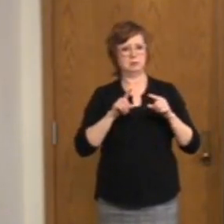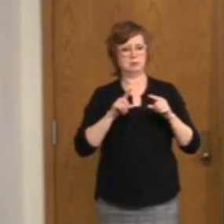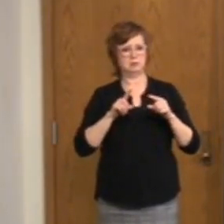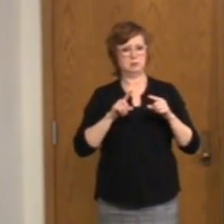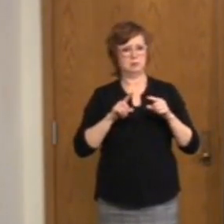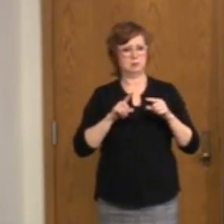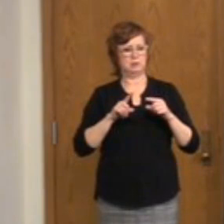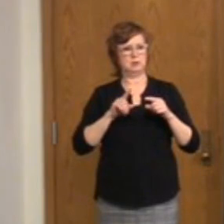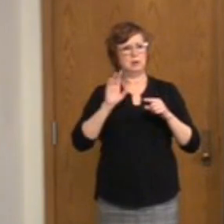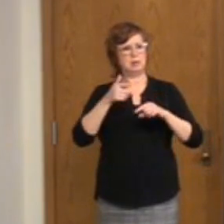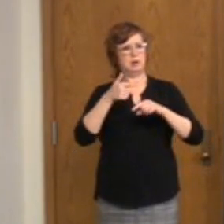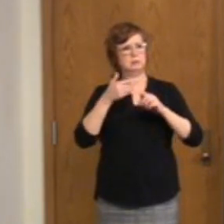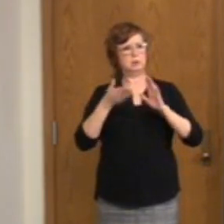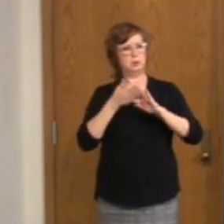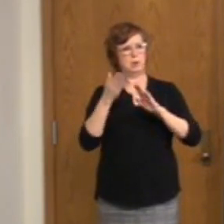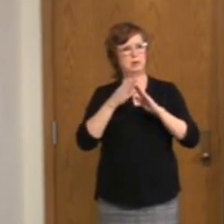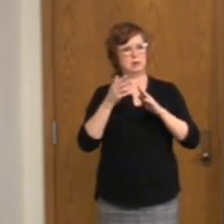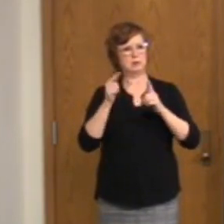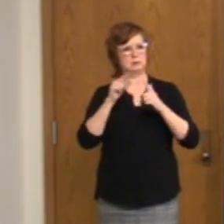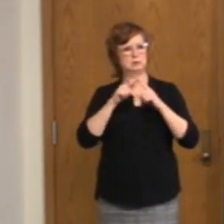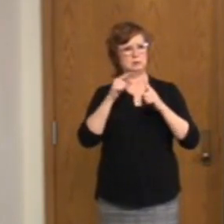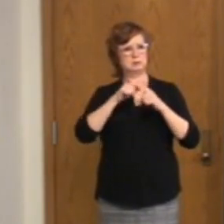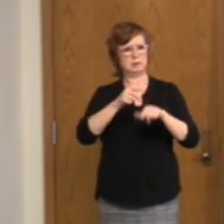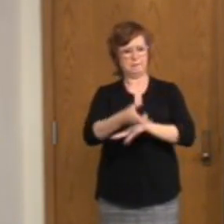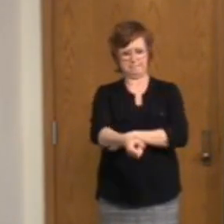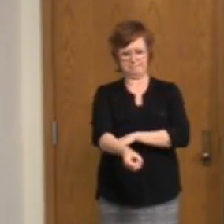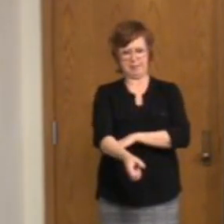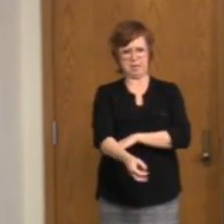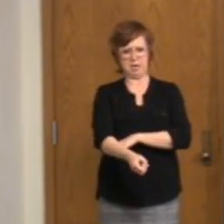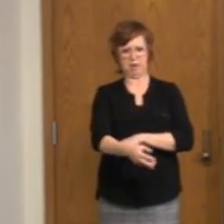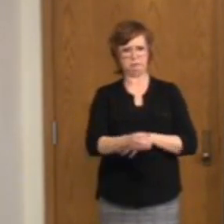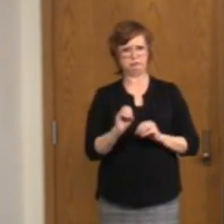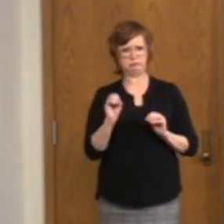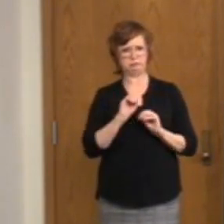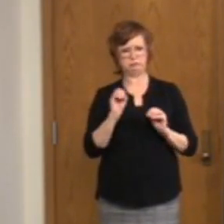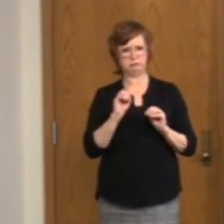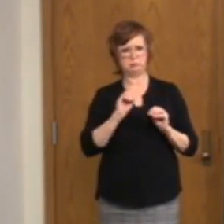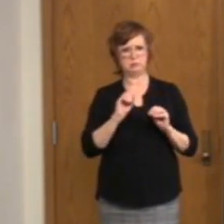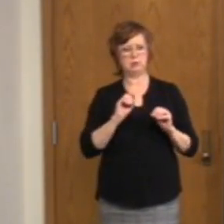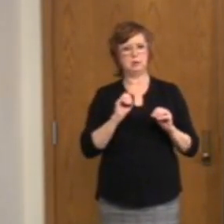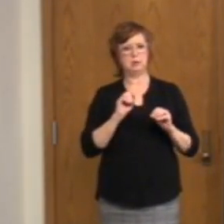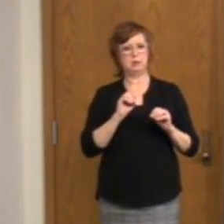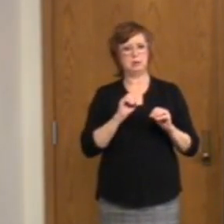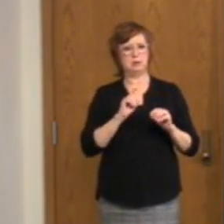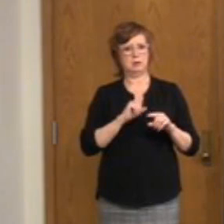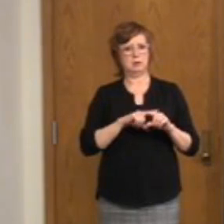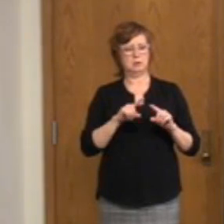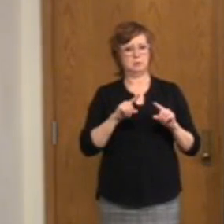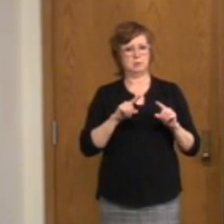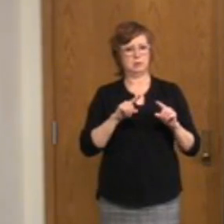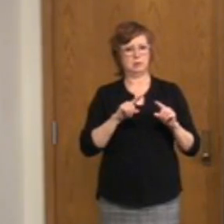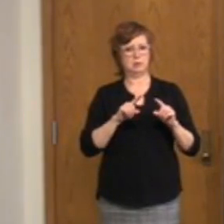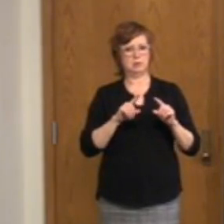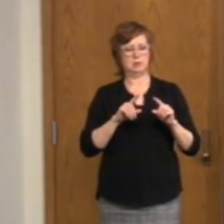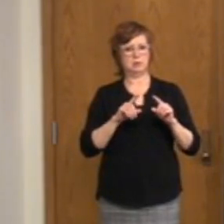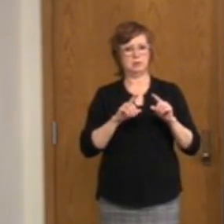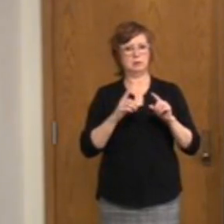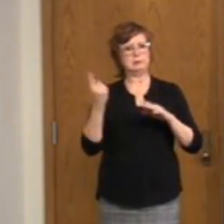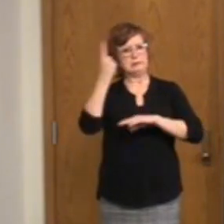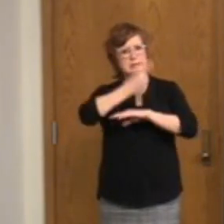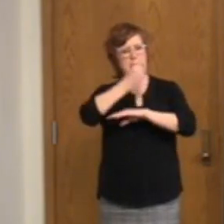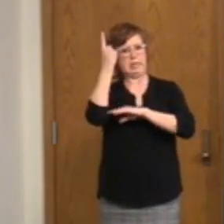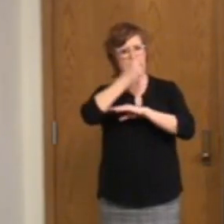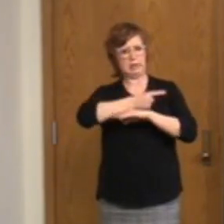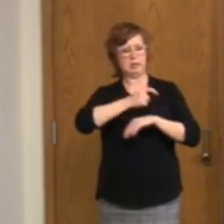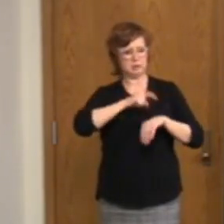night calls on short notice, but they would be infrequent, because in most cases they would bring people forward earlier in the day when they